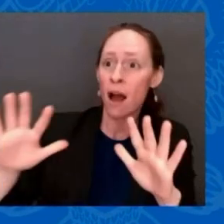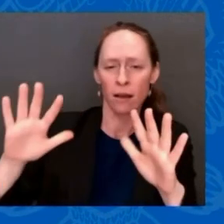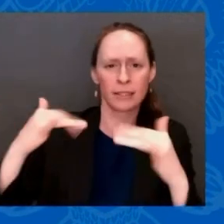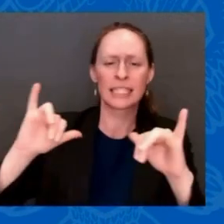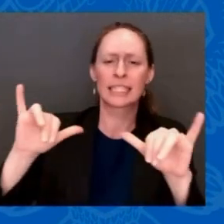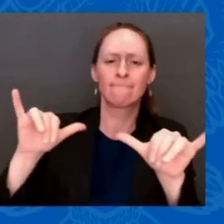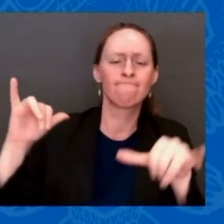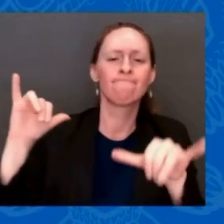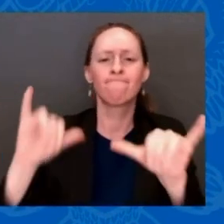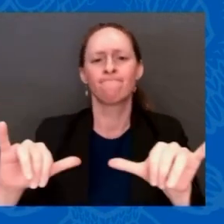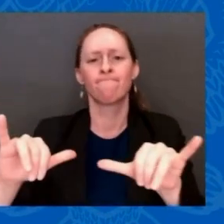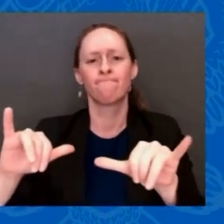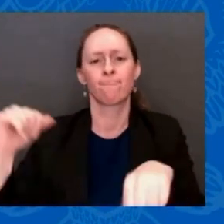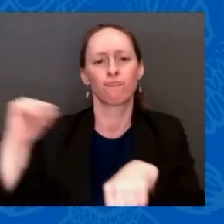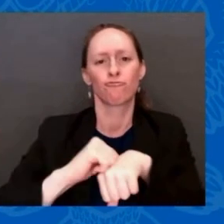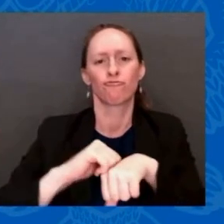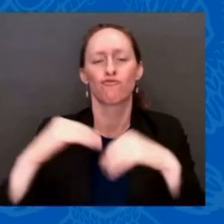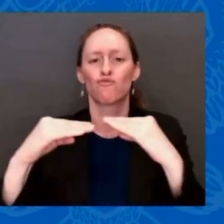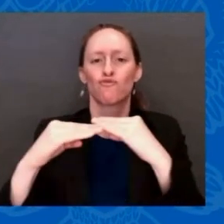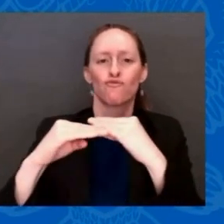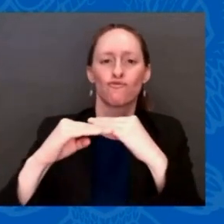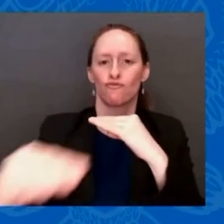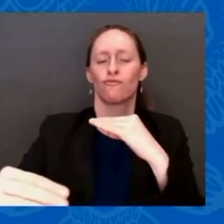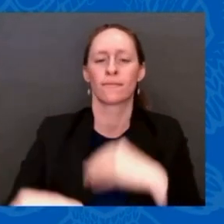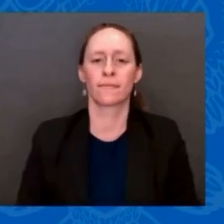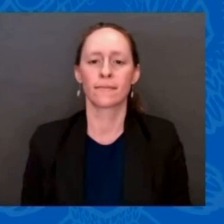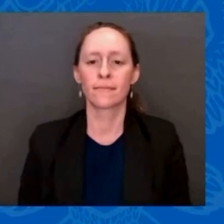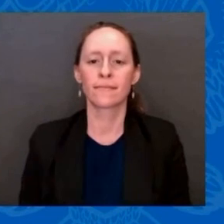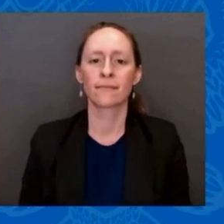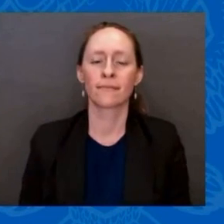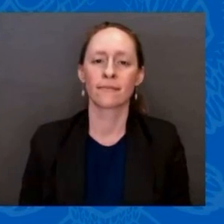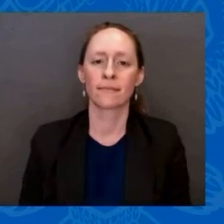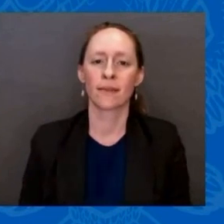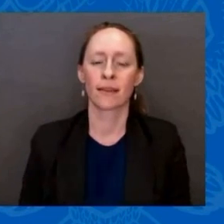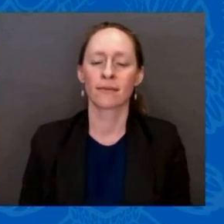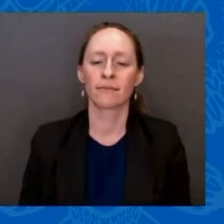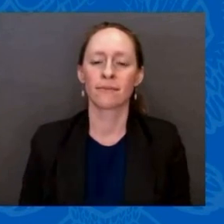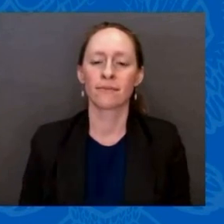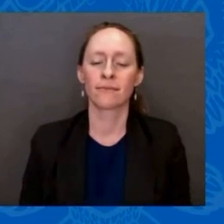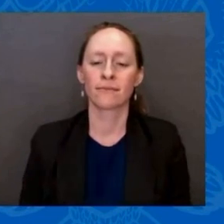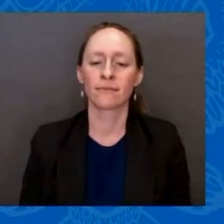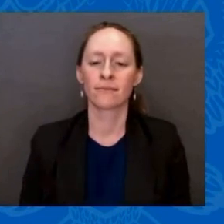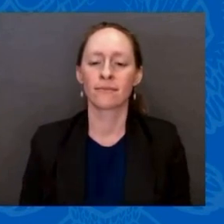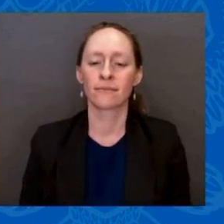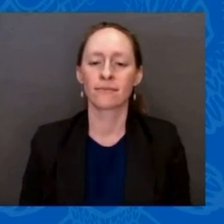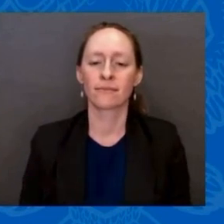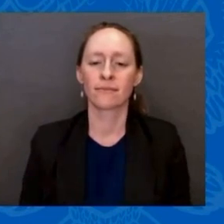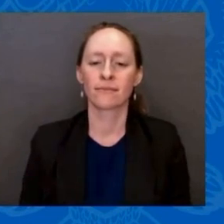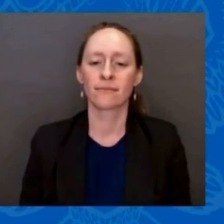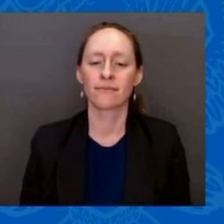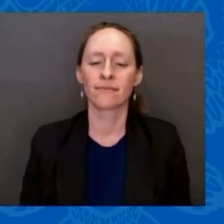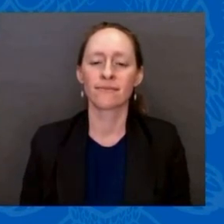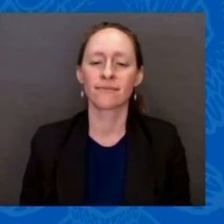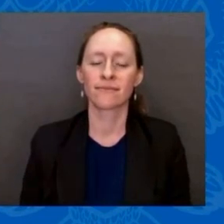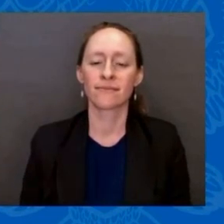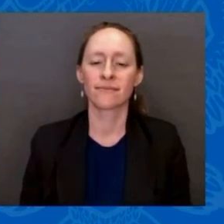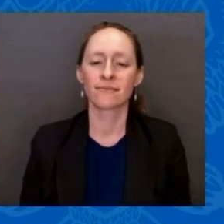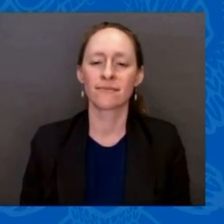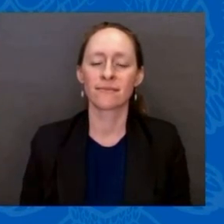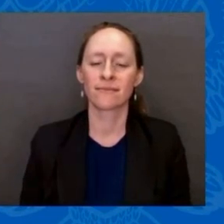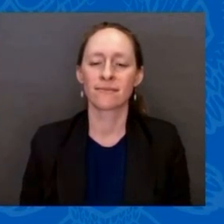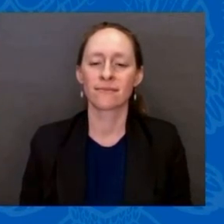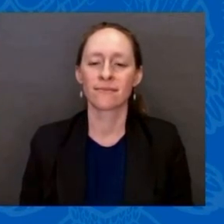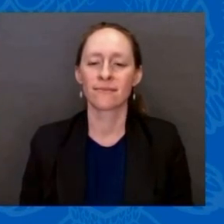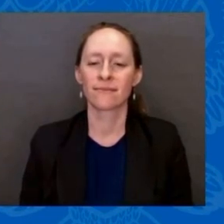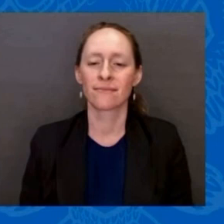and I heard some of the speakers before touting some of it. It's already announced 35,000 projects across the country.